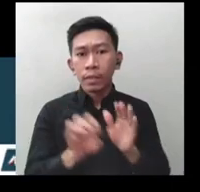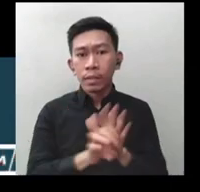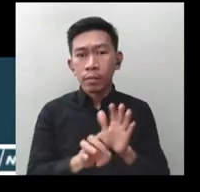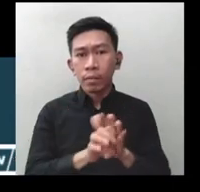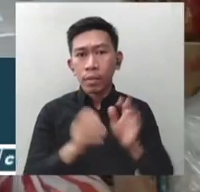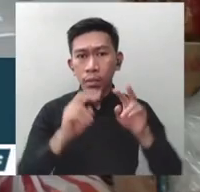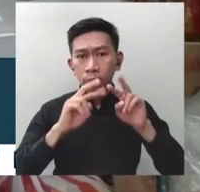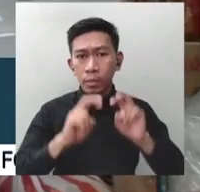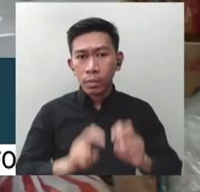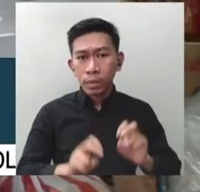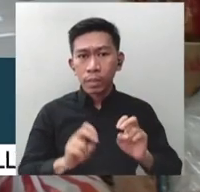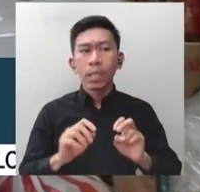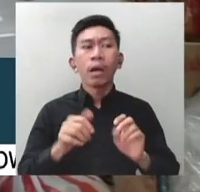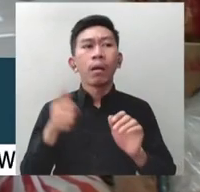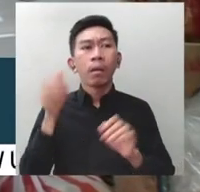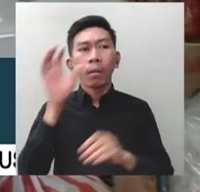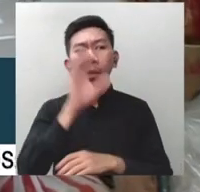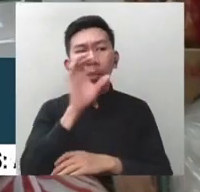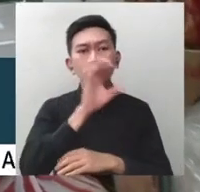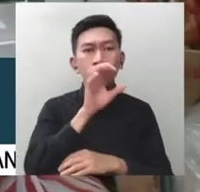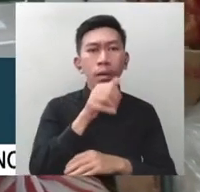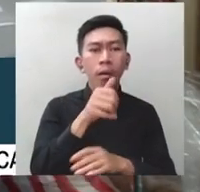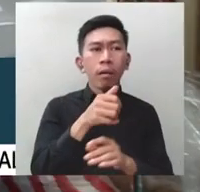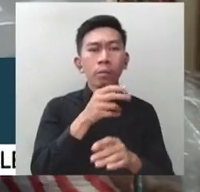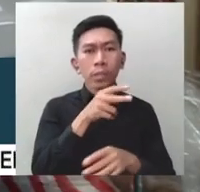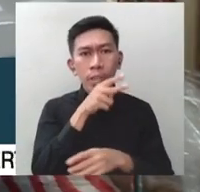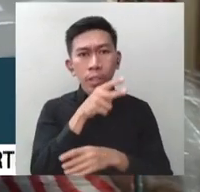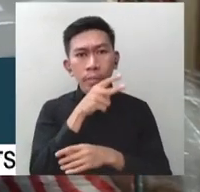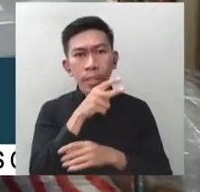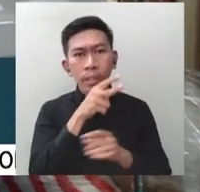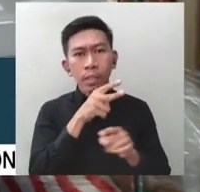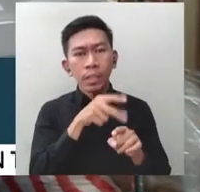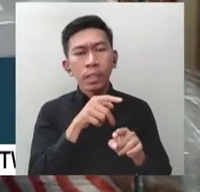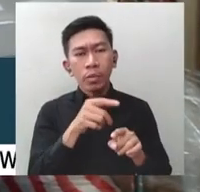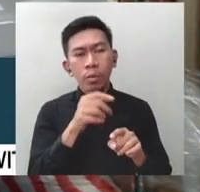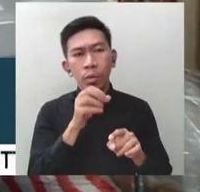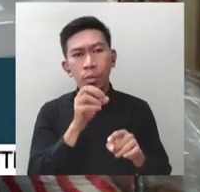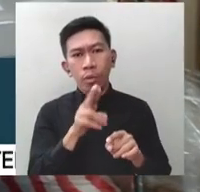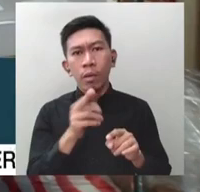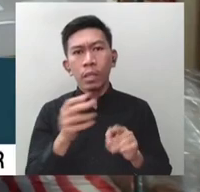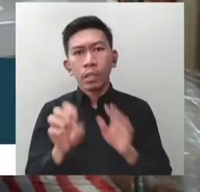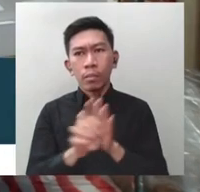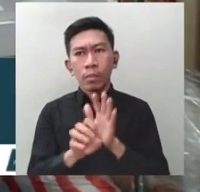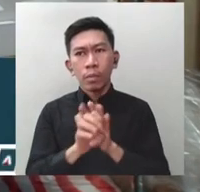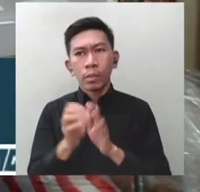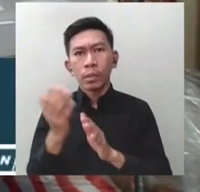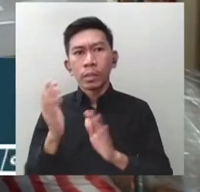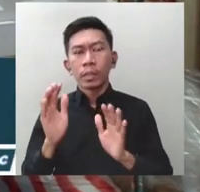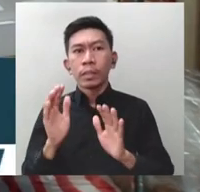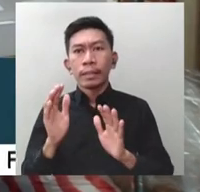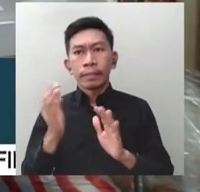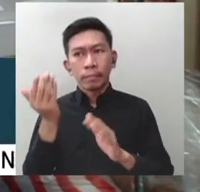manhunt operation and a undercover police operation, so as not